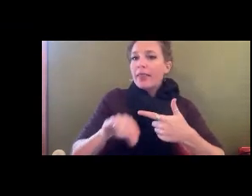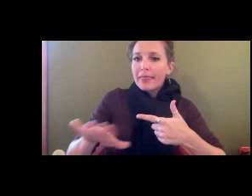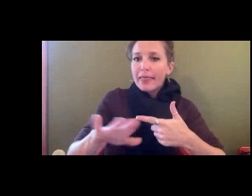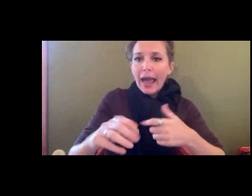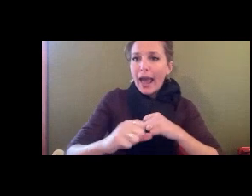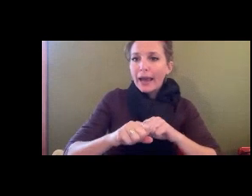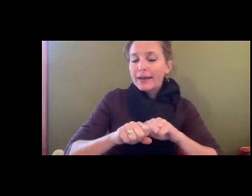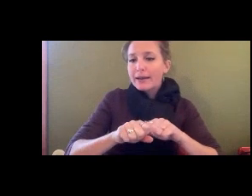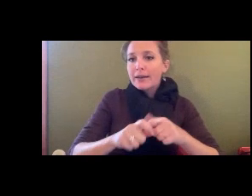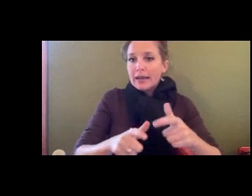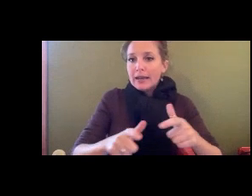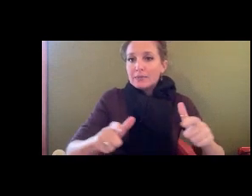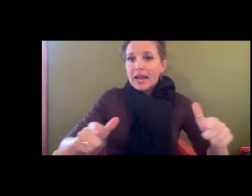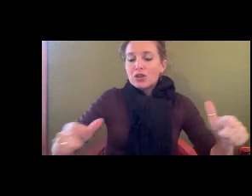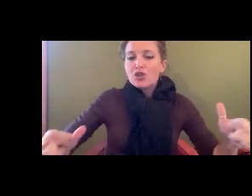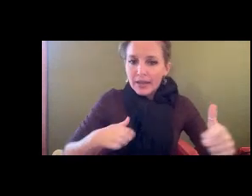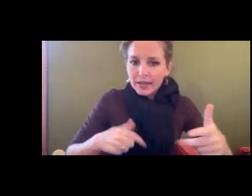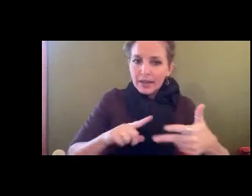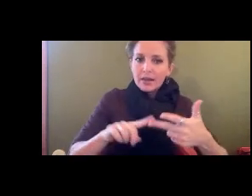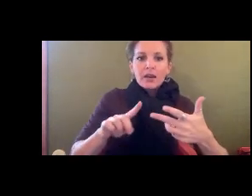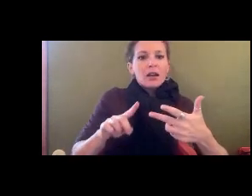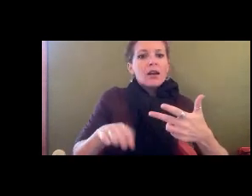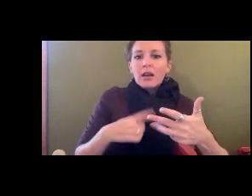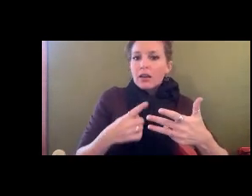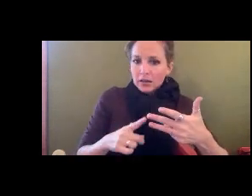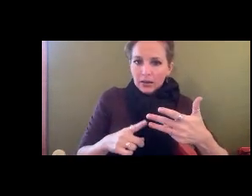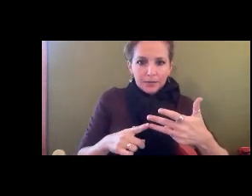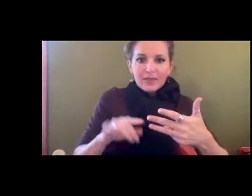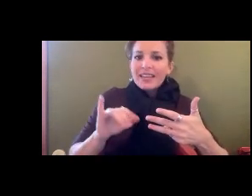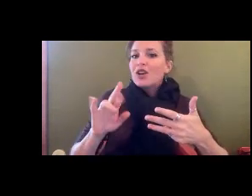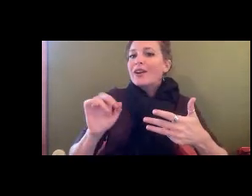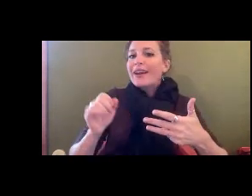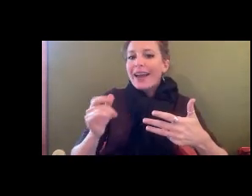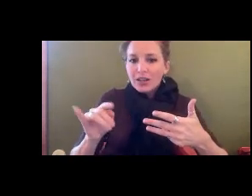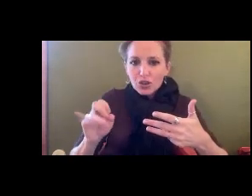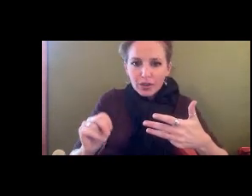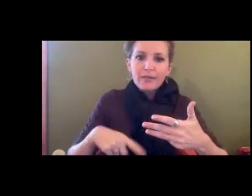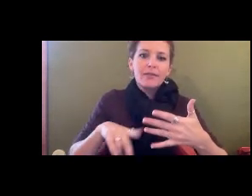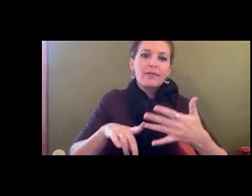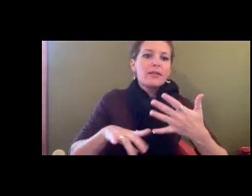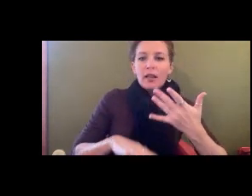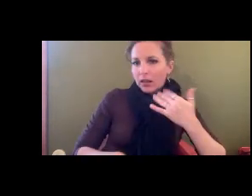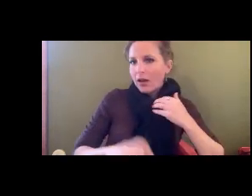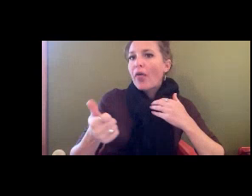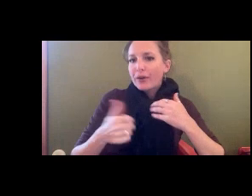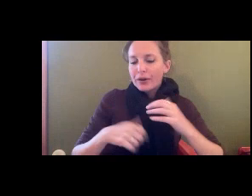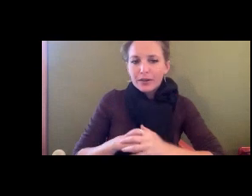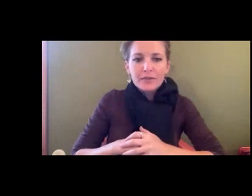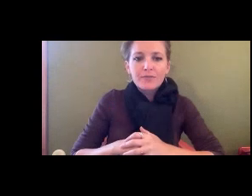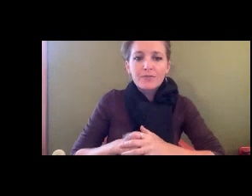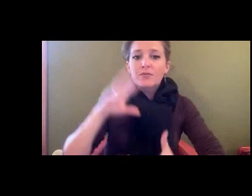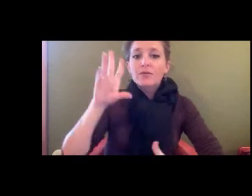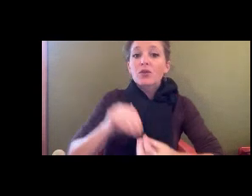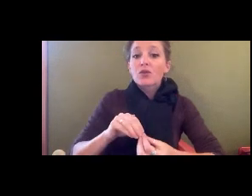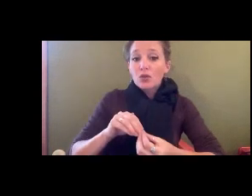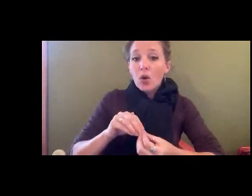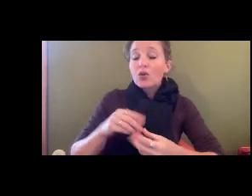extension, and others. But what we're seeing here in the last decade is total factor productivity growth has fallen to